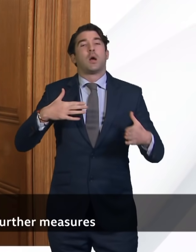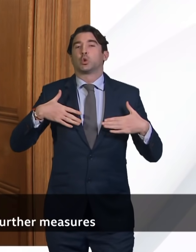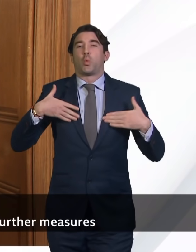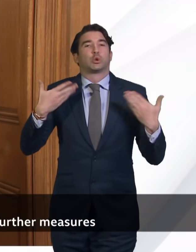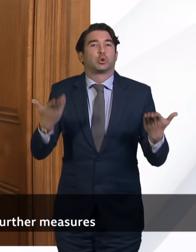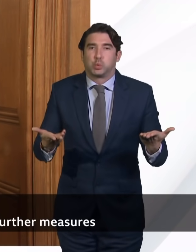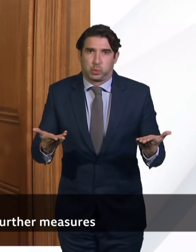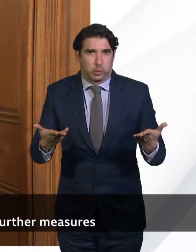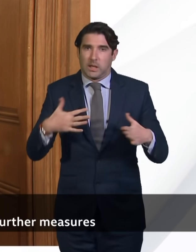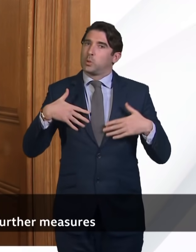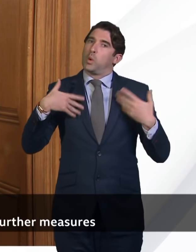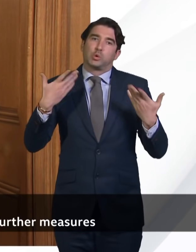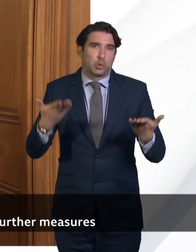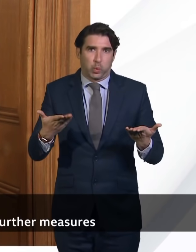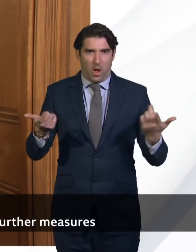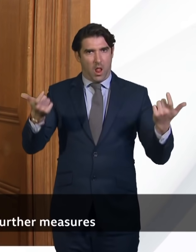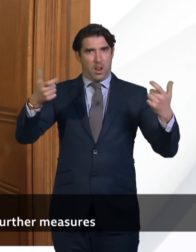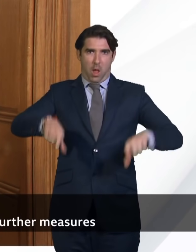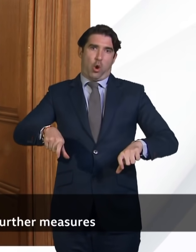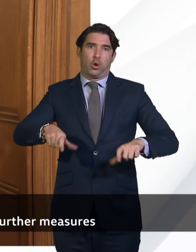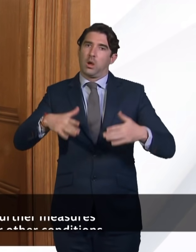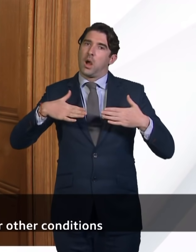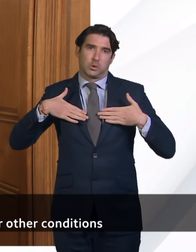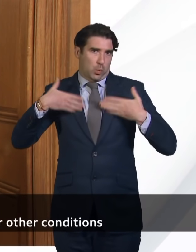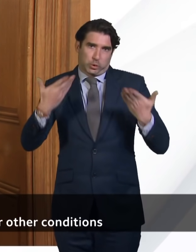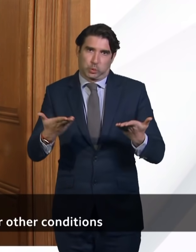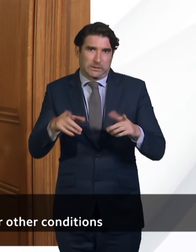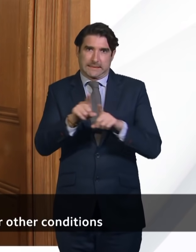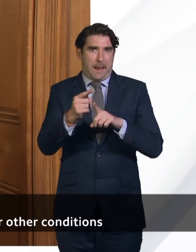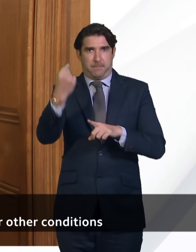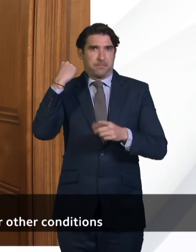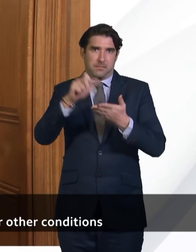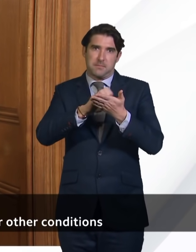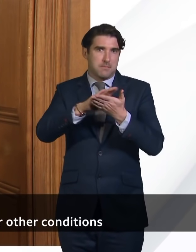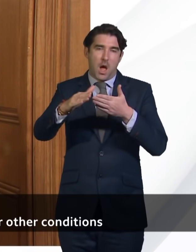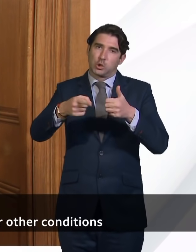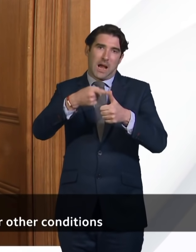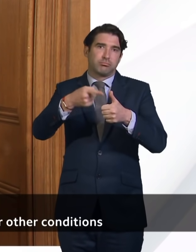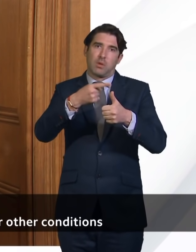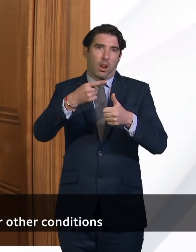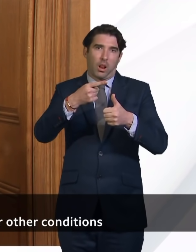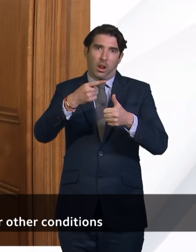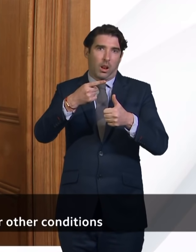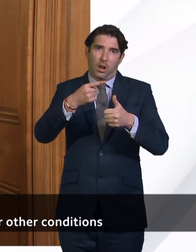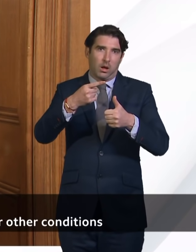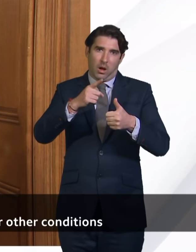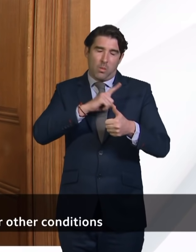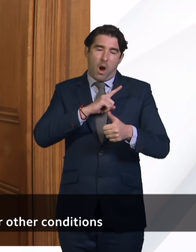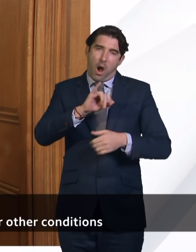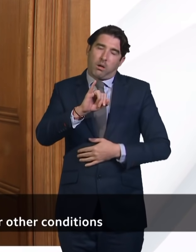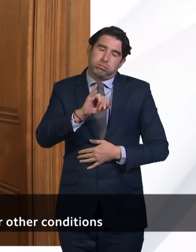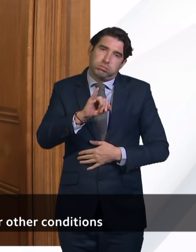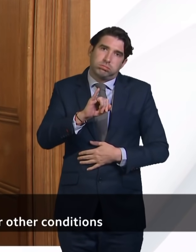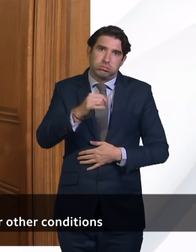stay-at-home national lockdown that we saw in March and April. That's not what we want to do. We think that we